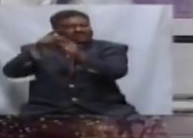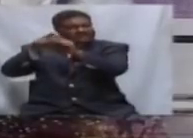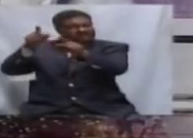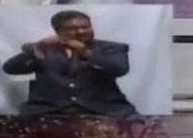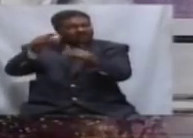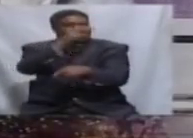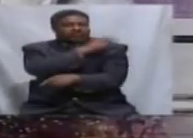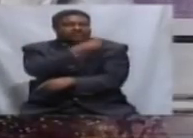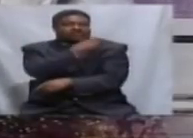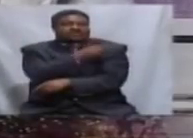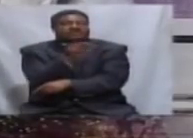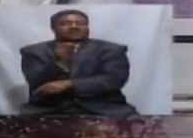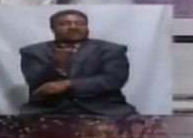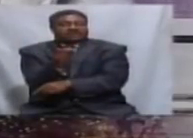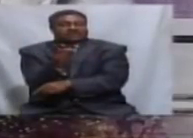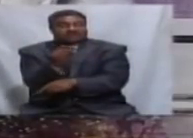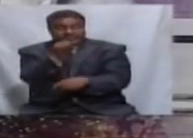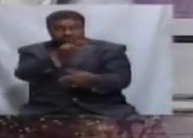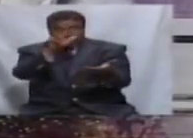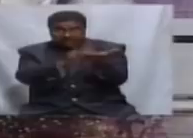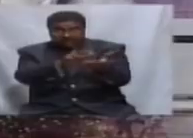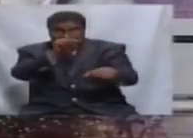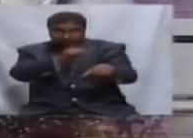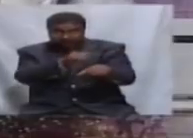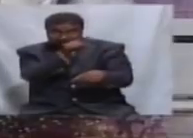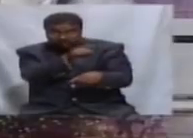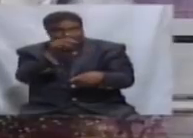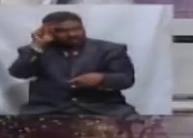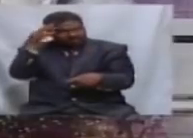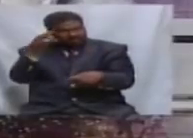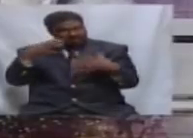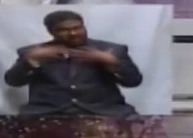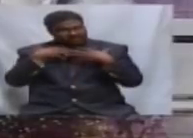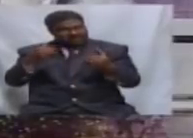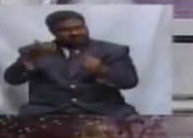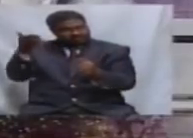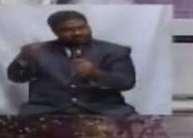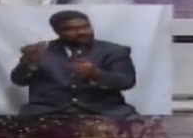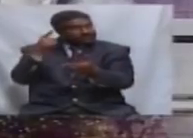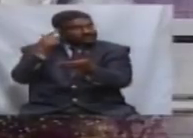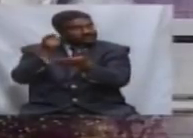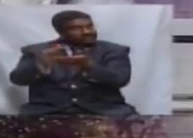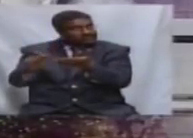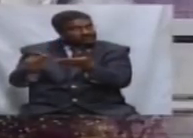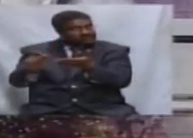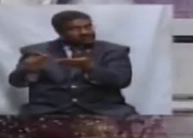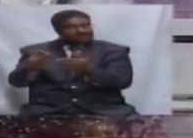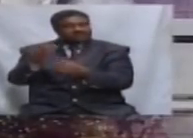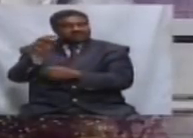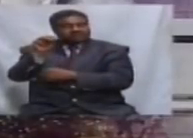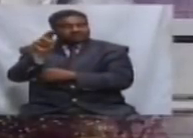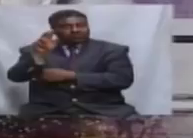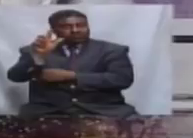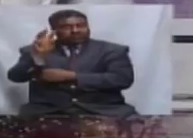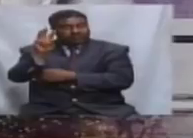the country. Speaking at the signing ceremony, Ministry of Health Permanent Secretary, Health Services, Jabin Mulwanda, said